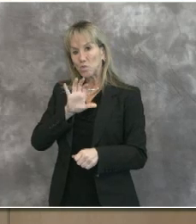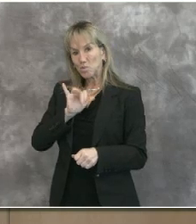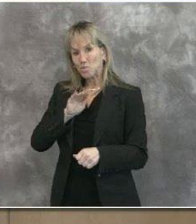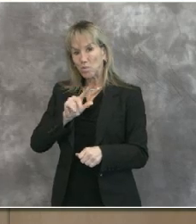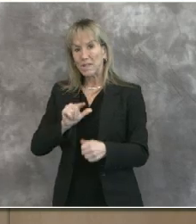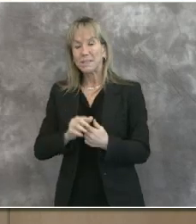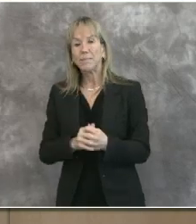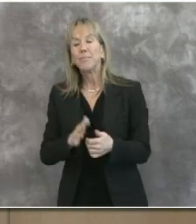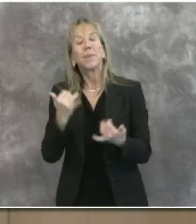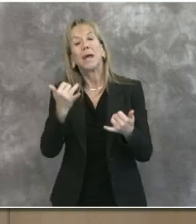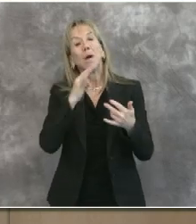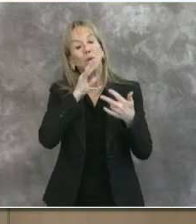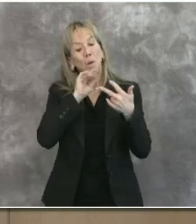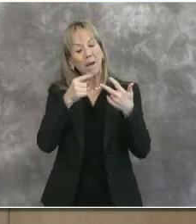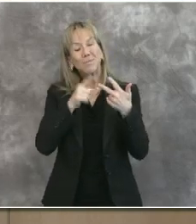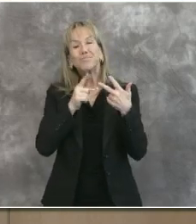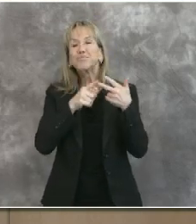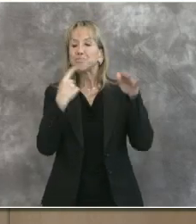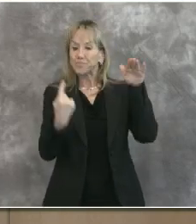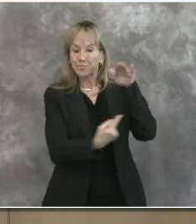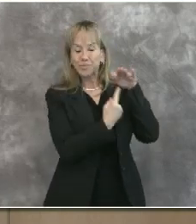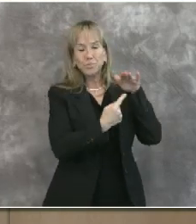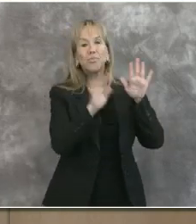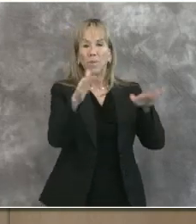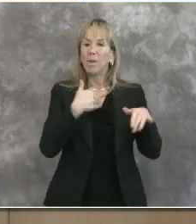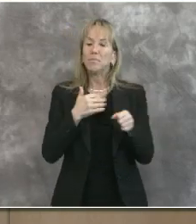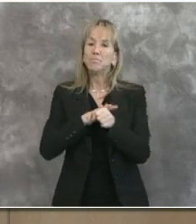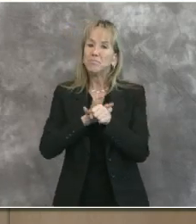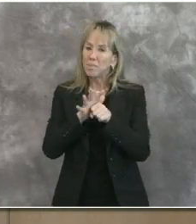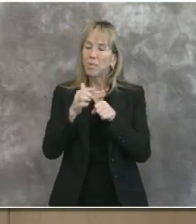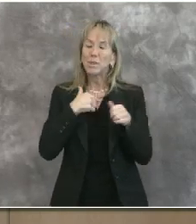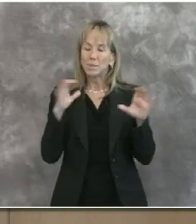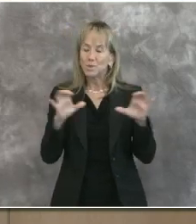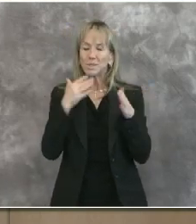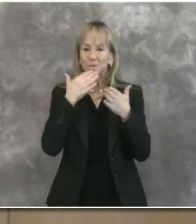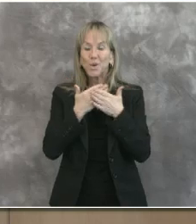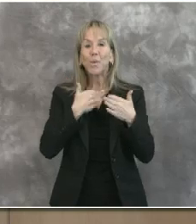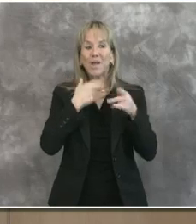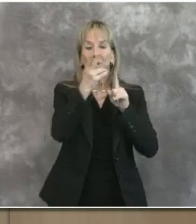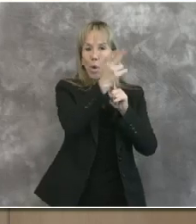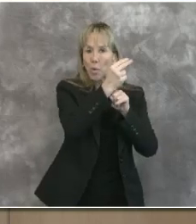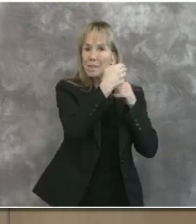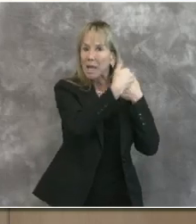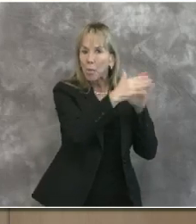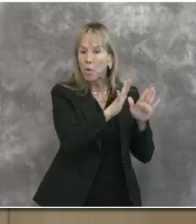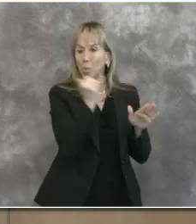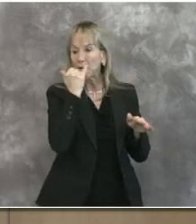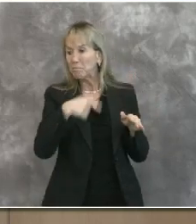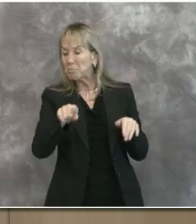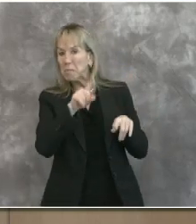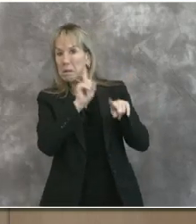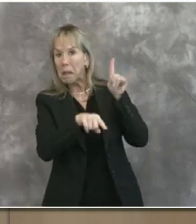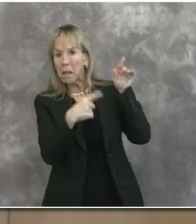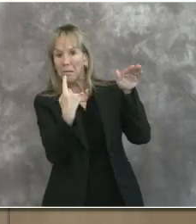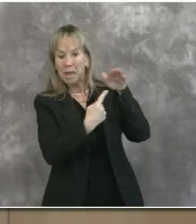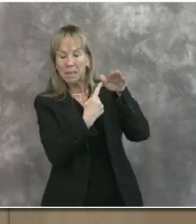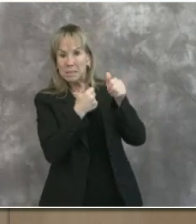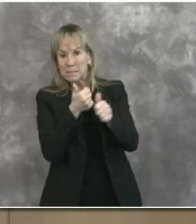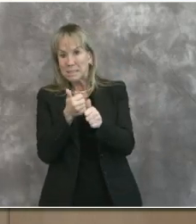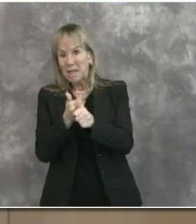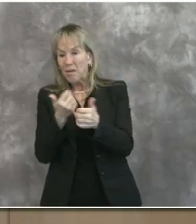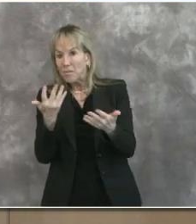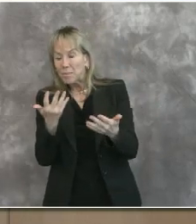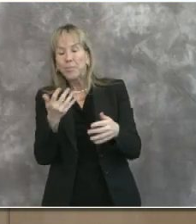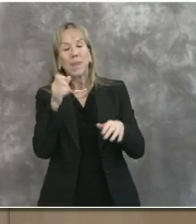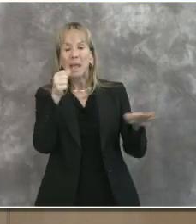with the large number of public health motel rooms that are available for individuals who cannot isolate on themselves. Again, we hope to